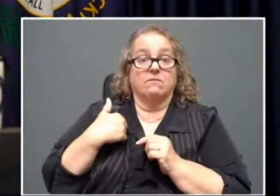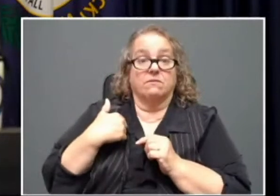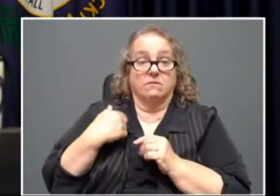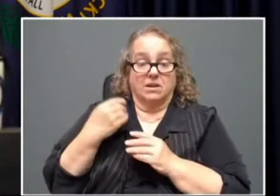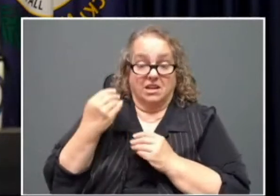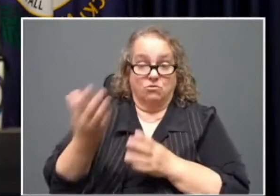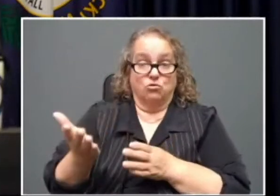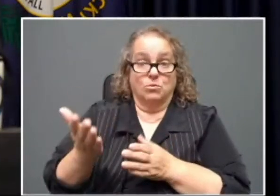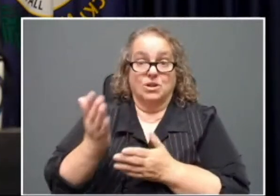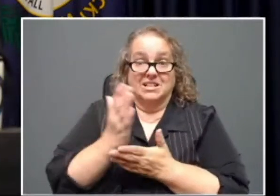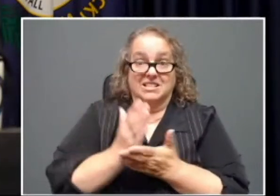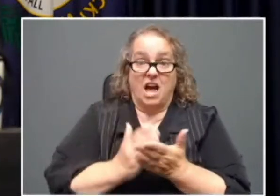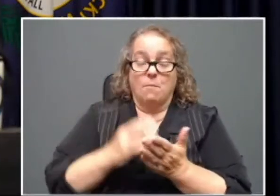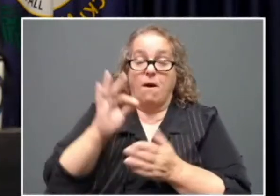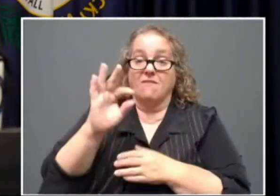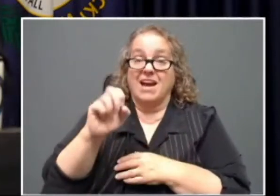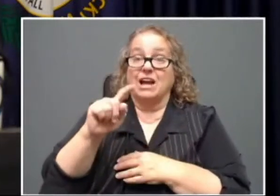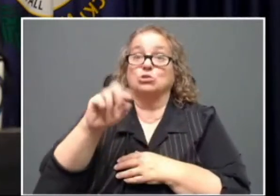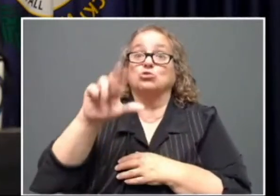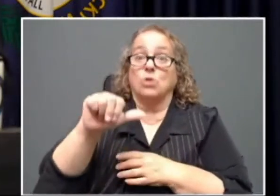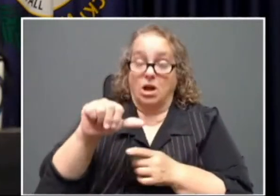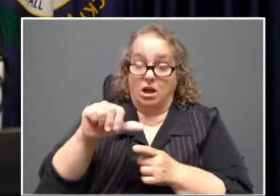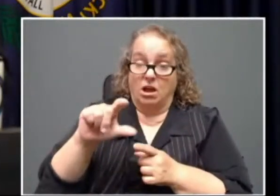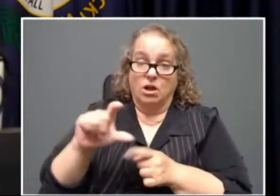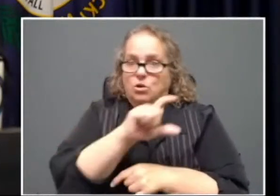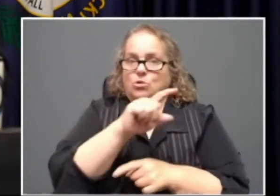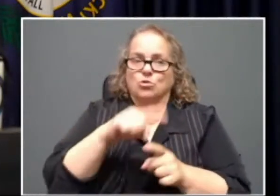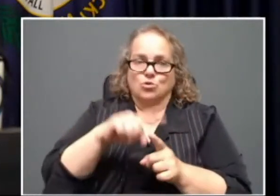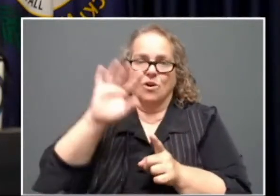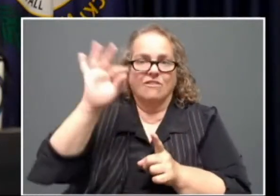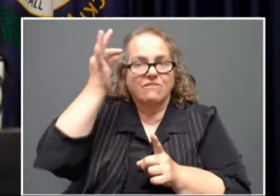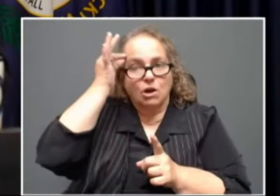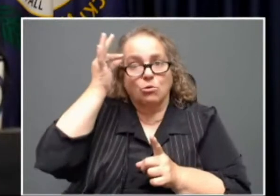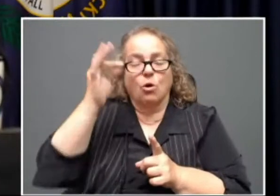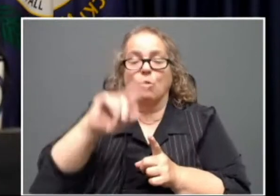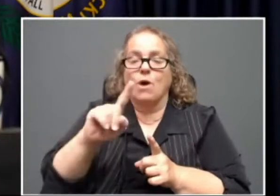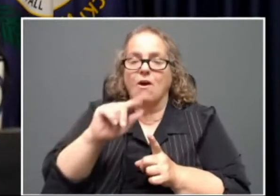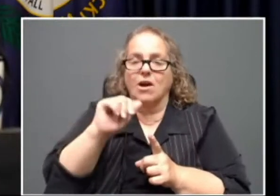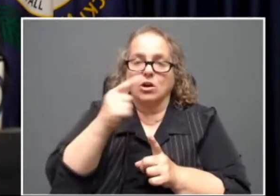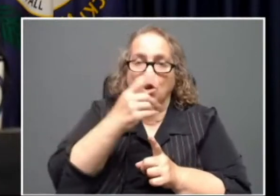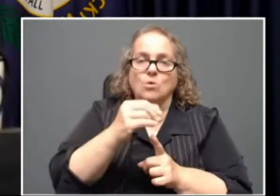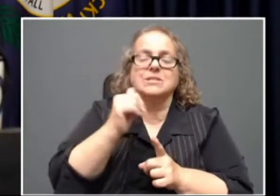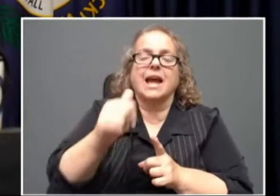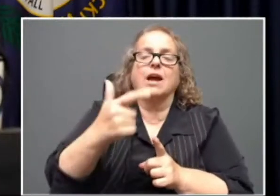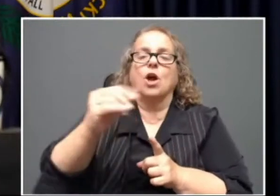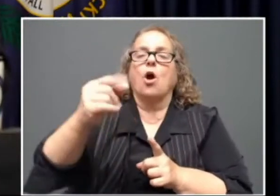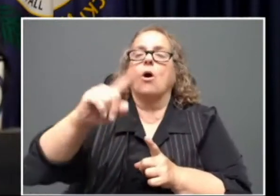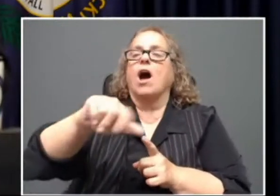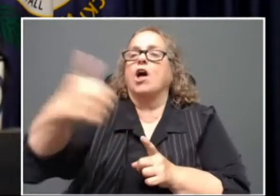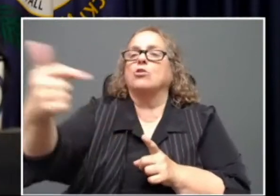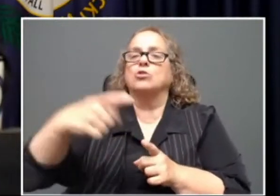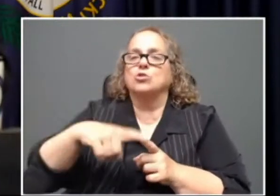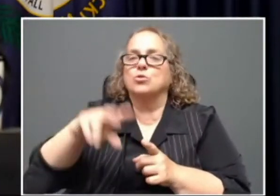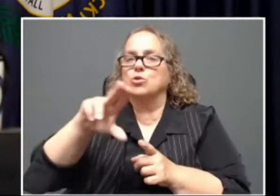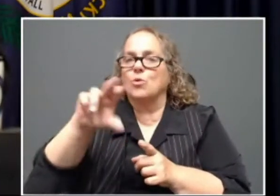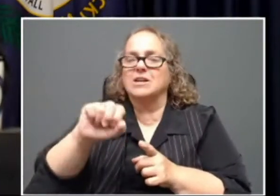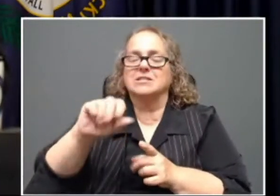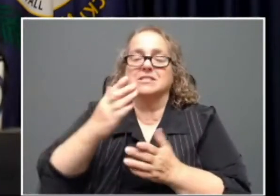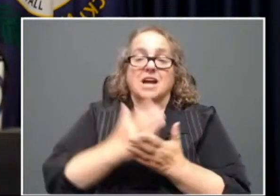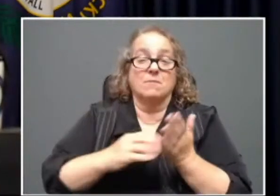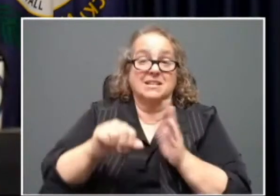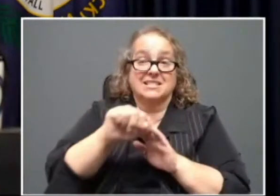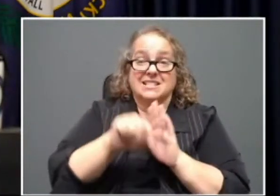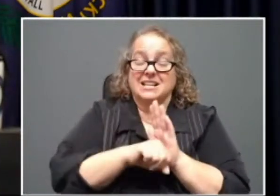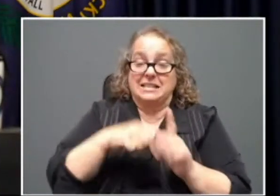excess to a federal pool to where it goes and can go elsewhere in the United States, states that have been hit harder, states that